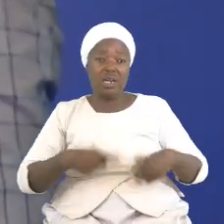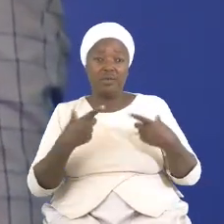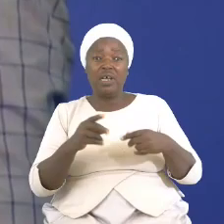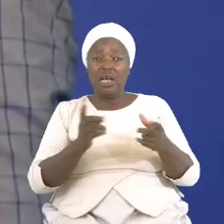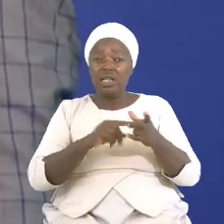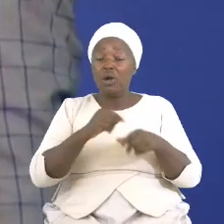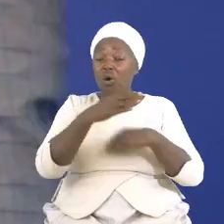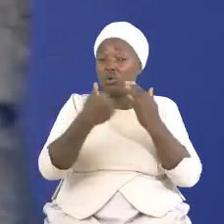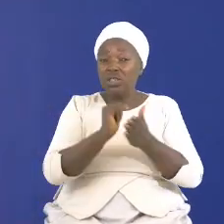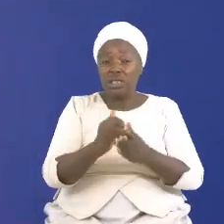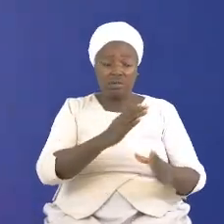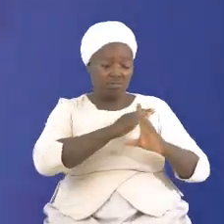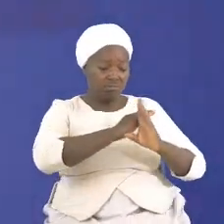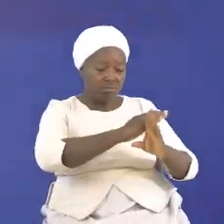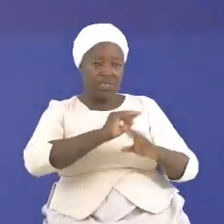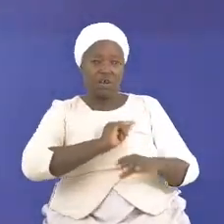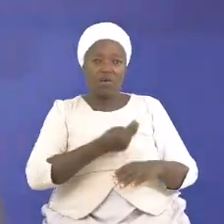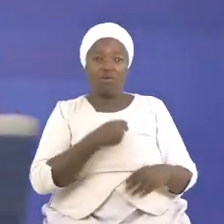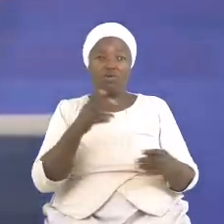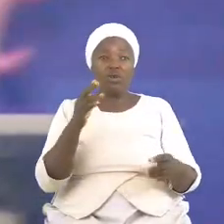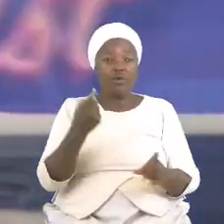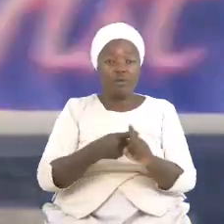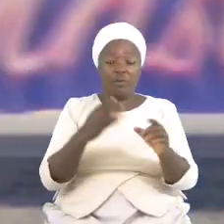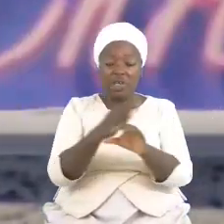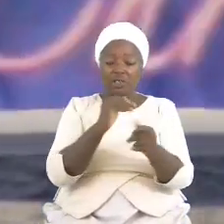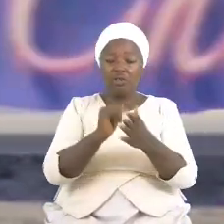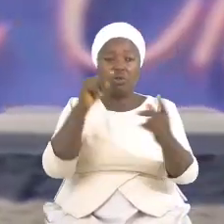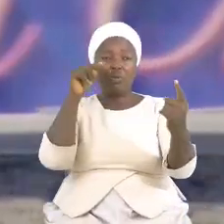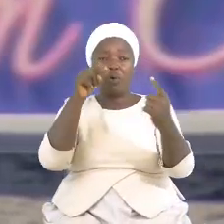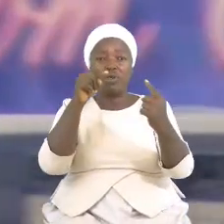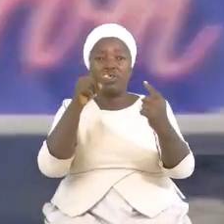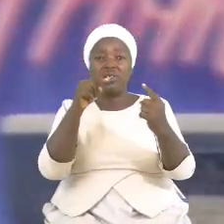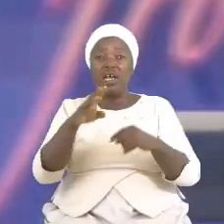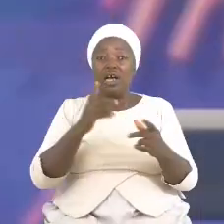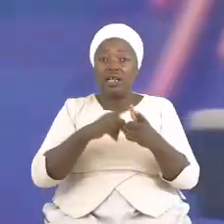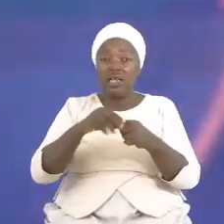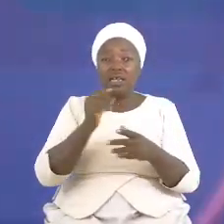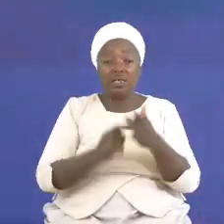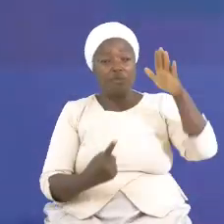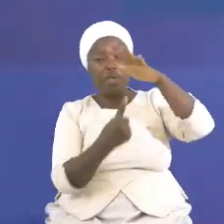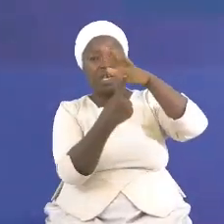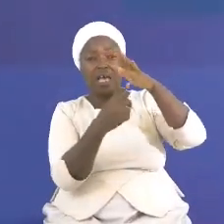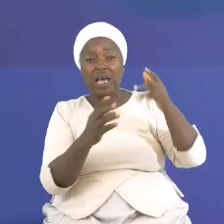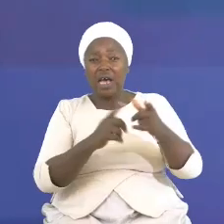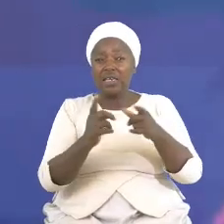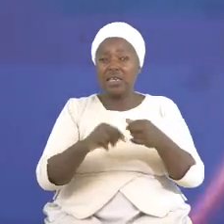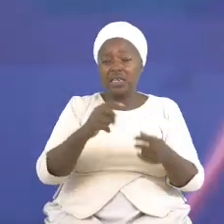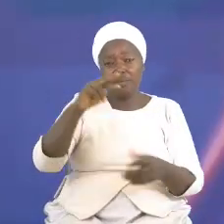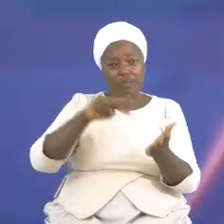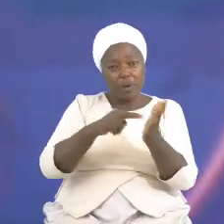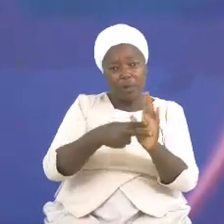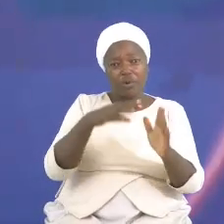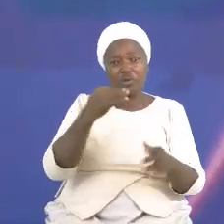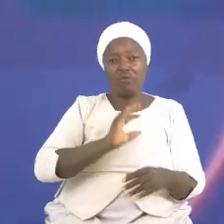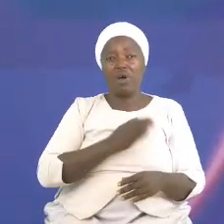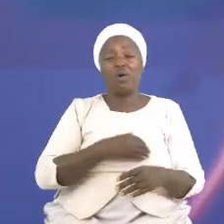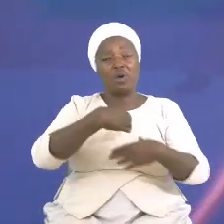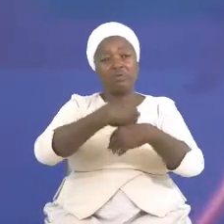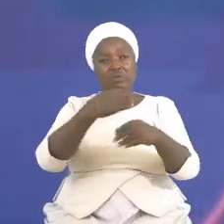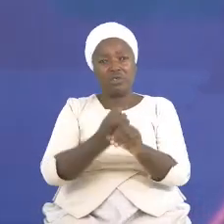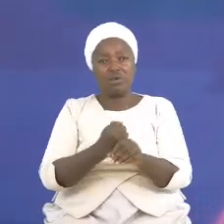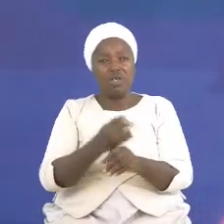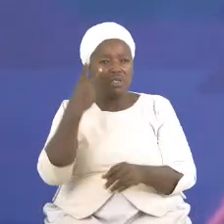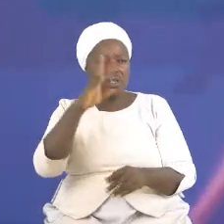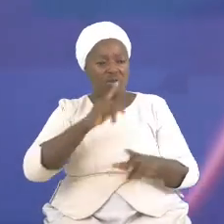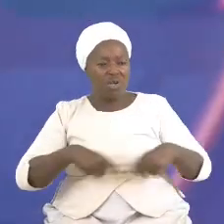hinder us from getting to the point and the peak and the purpose of our creation. Look at your life